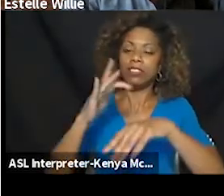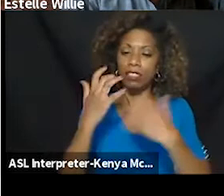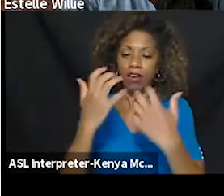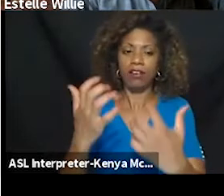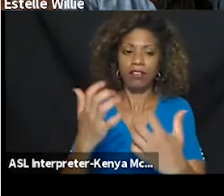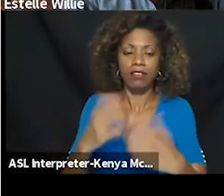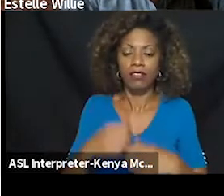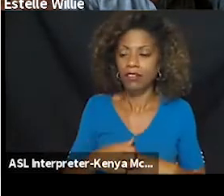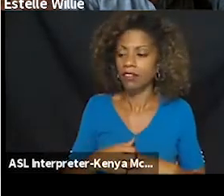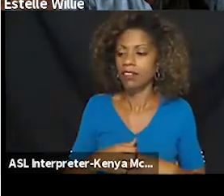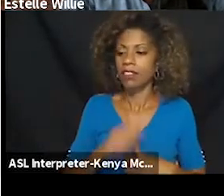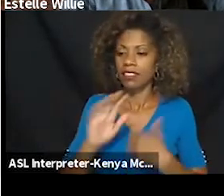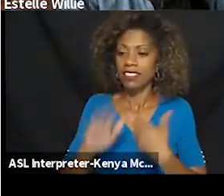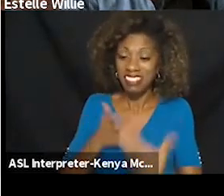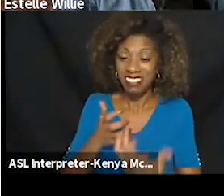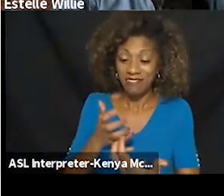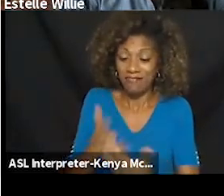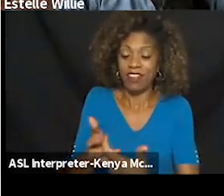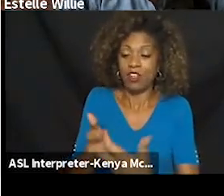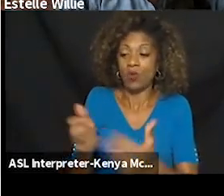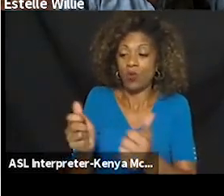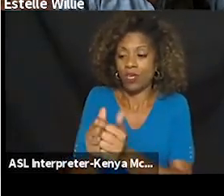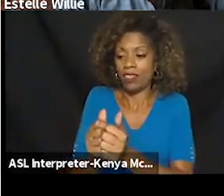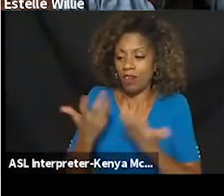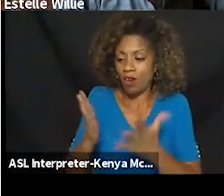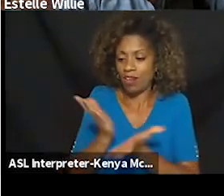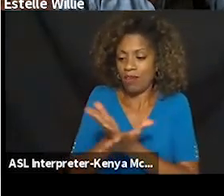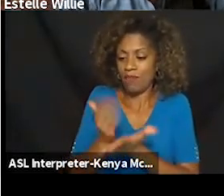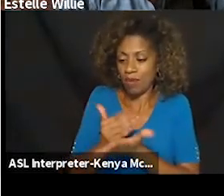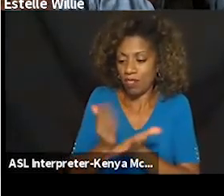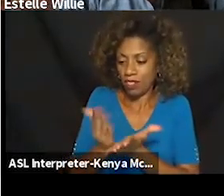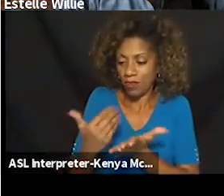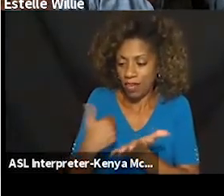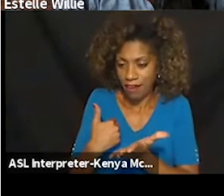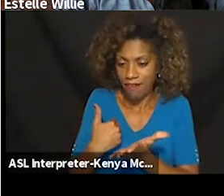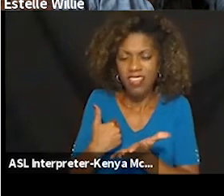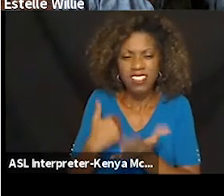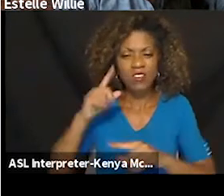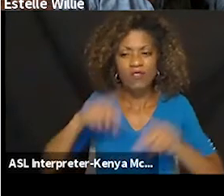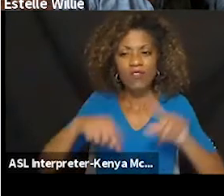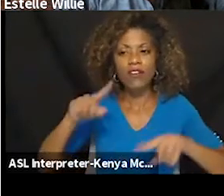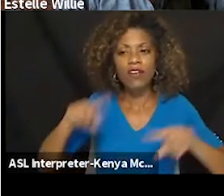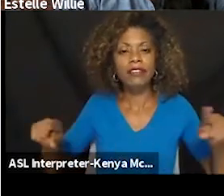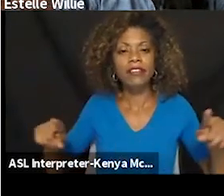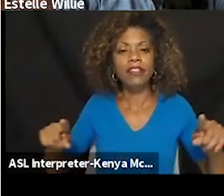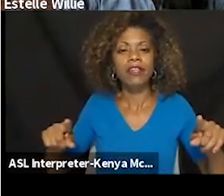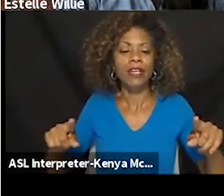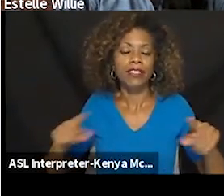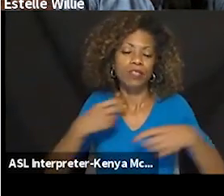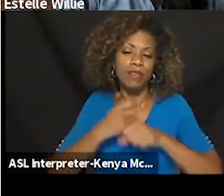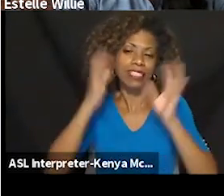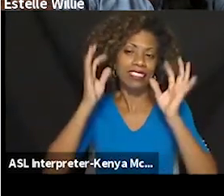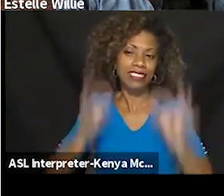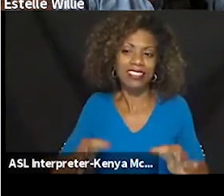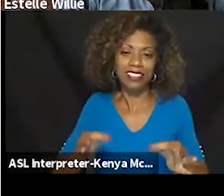with our existing budget and resource planning? So there you have it. All right, I'll turn it over